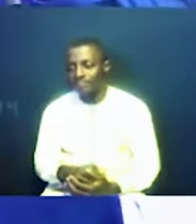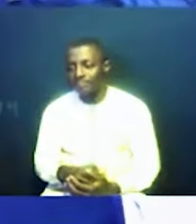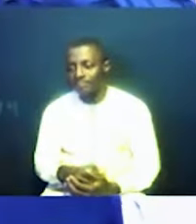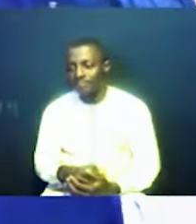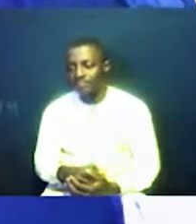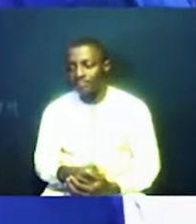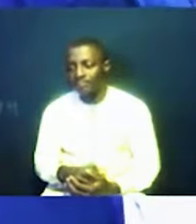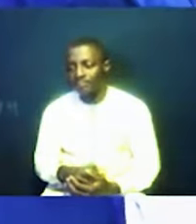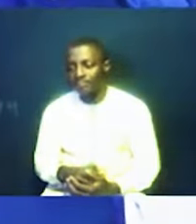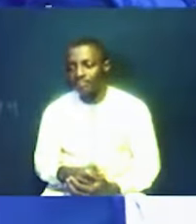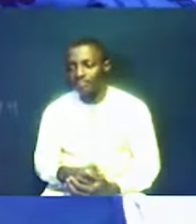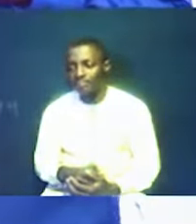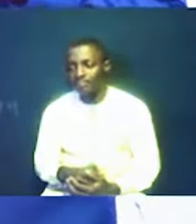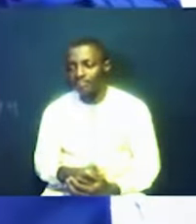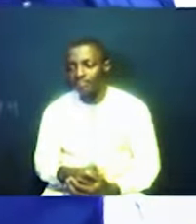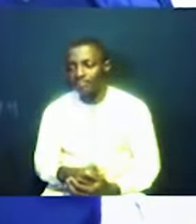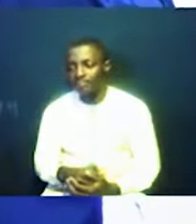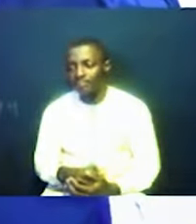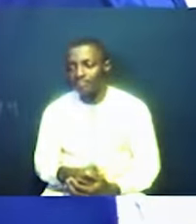Yes,